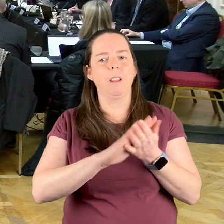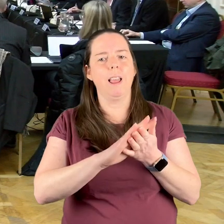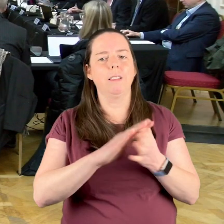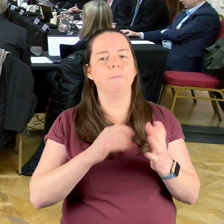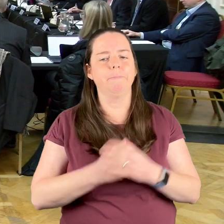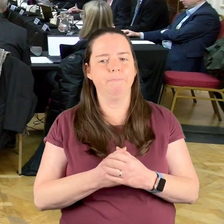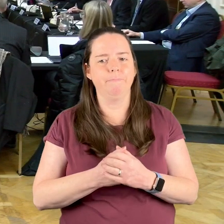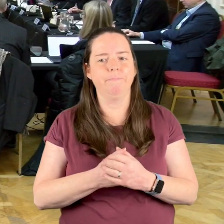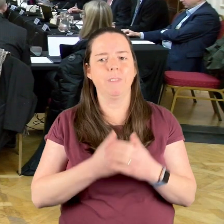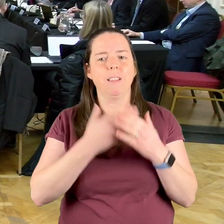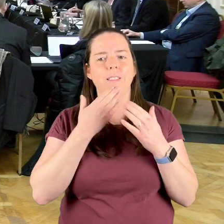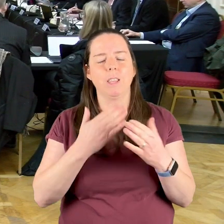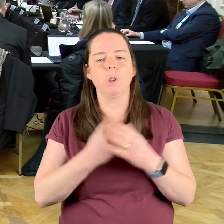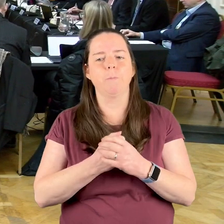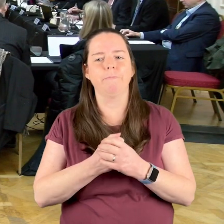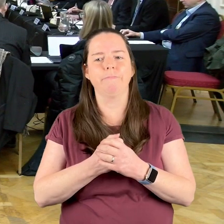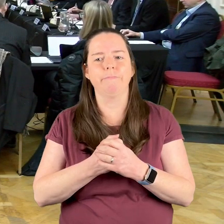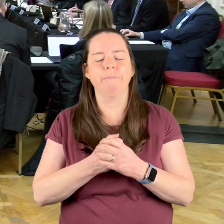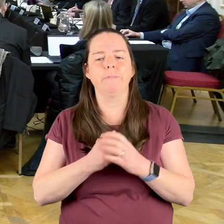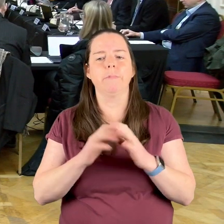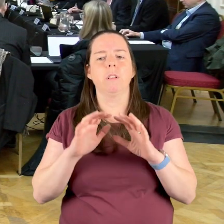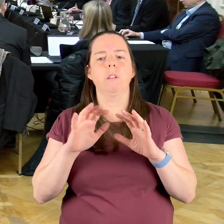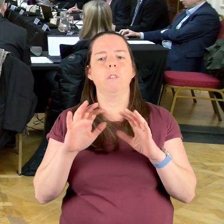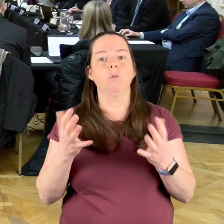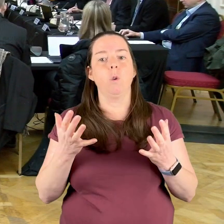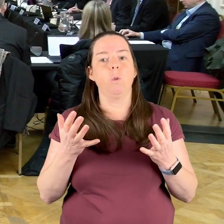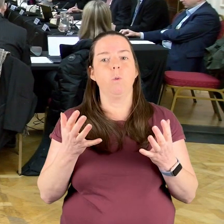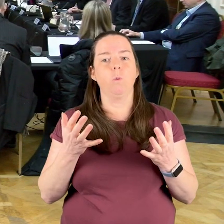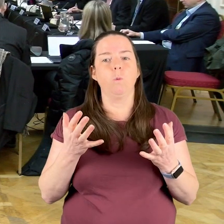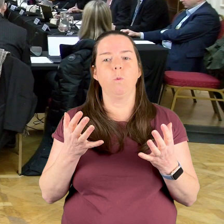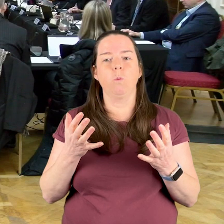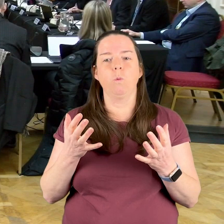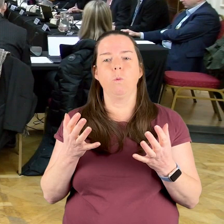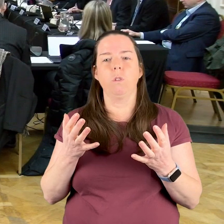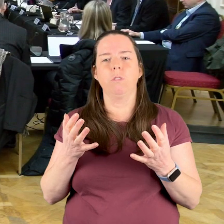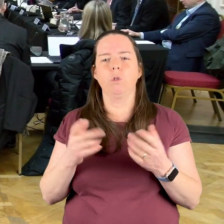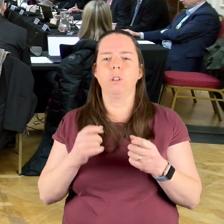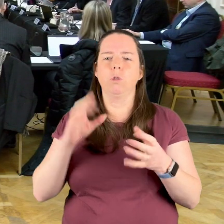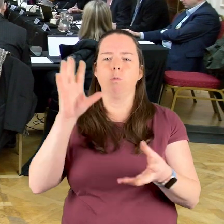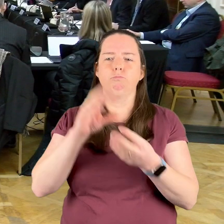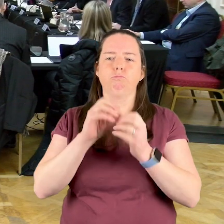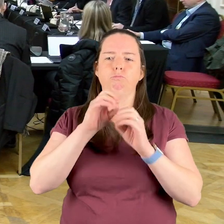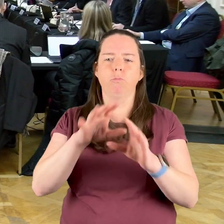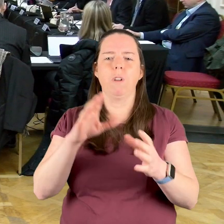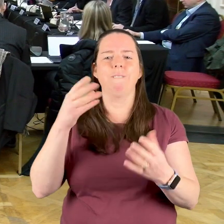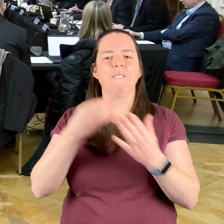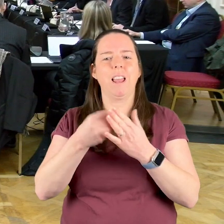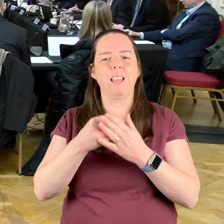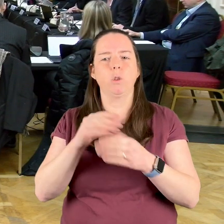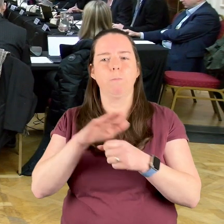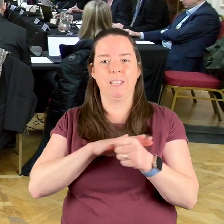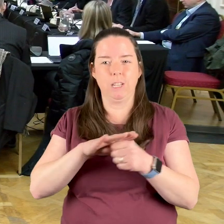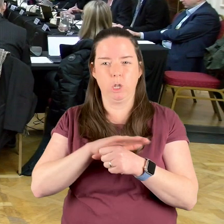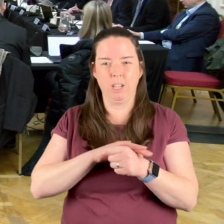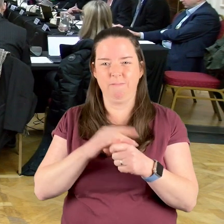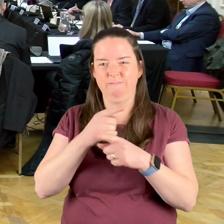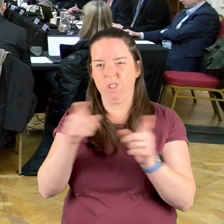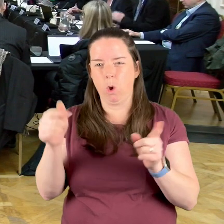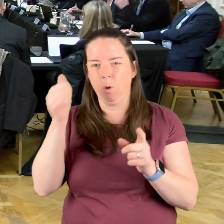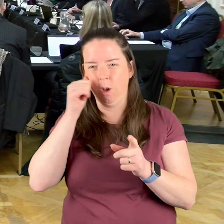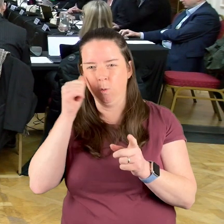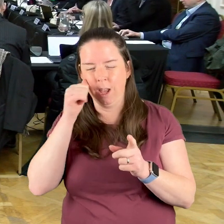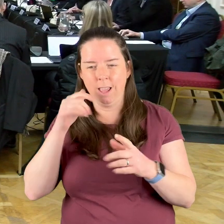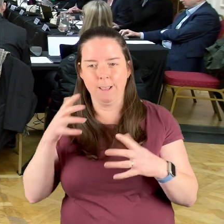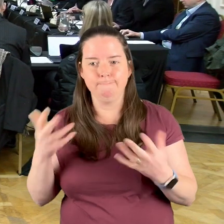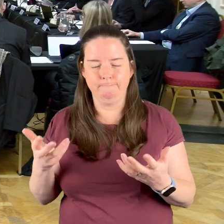Oh, thank you. Acting daft there. So just to summarise the financial position, just so that people are